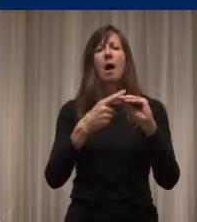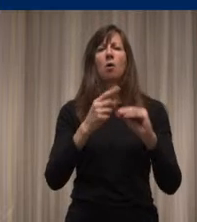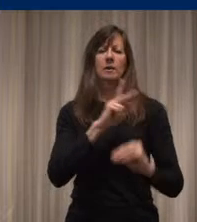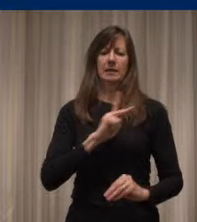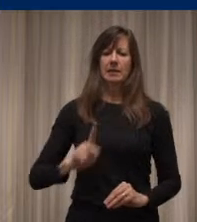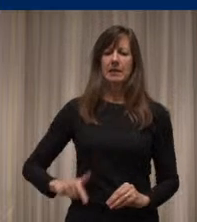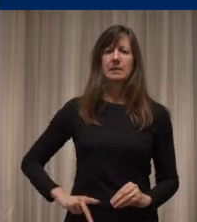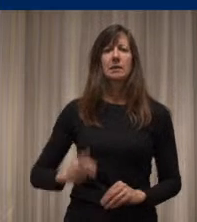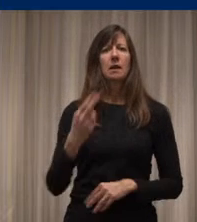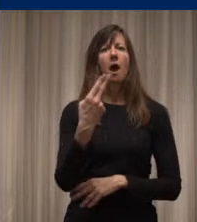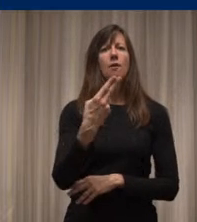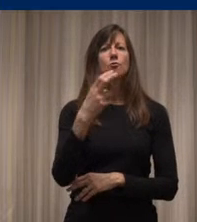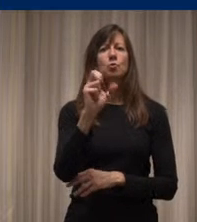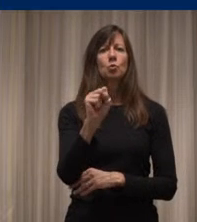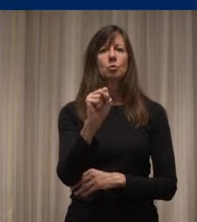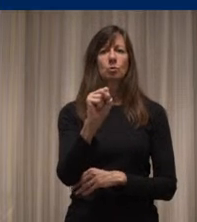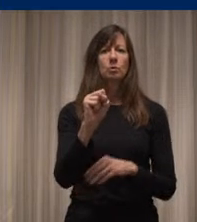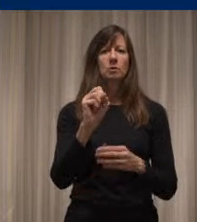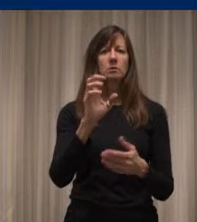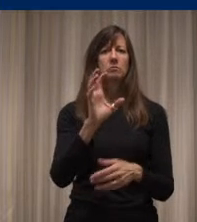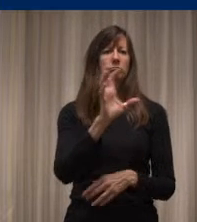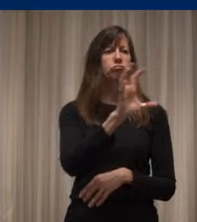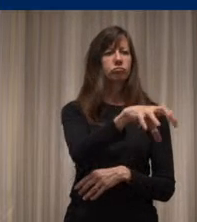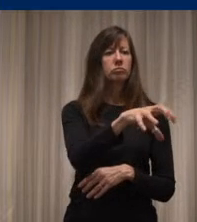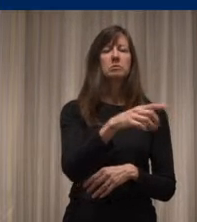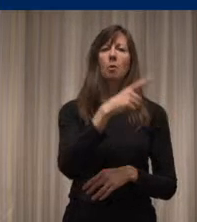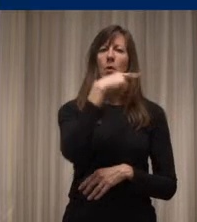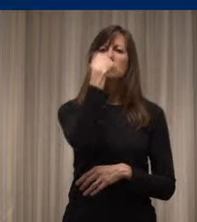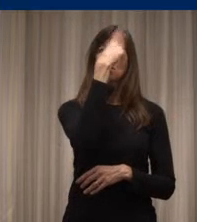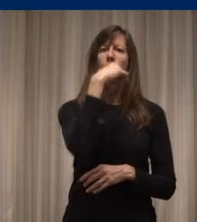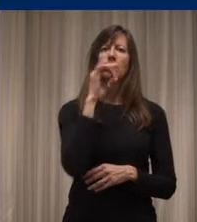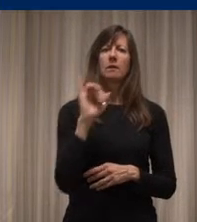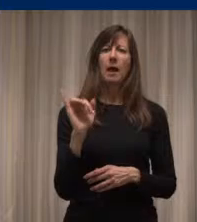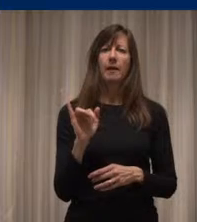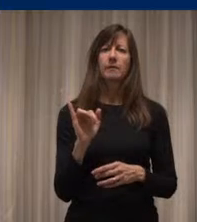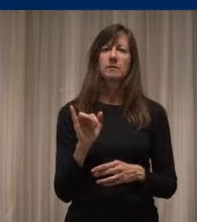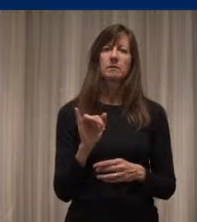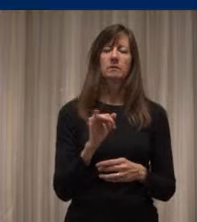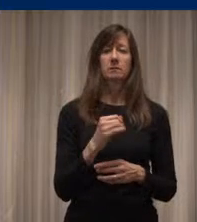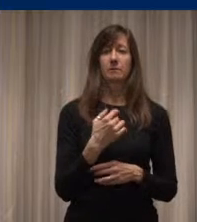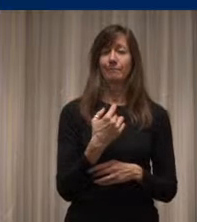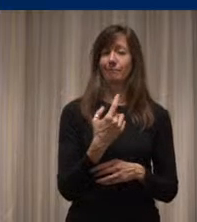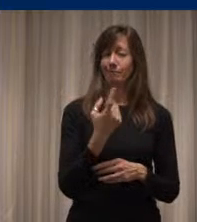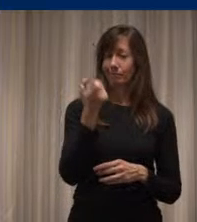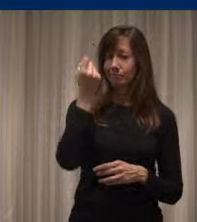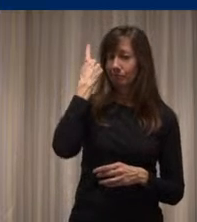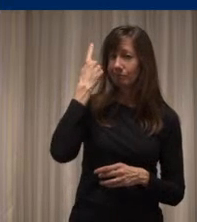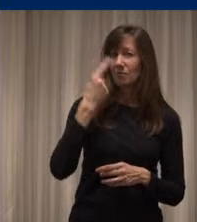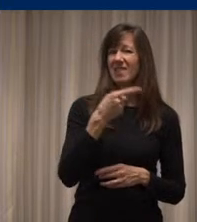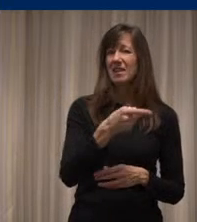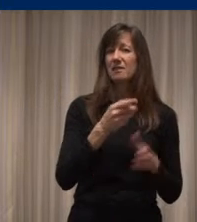just show this is one of about 100 pages of our in-depth plan for how these will run,